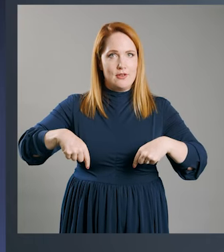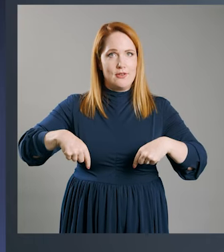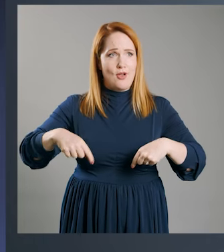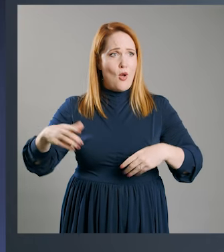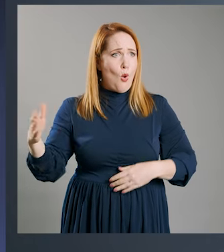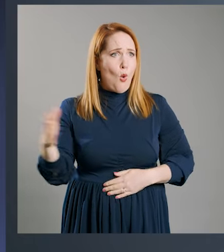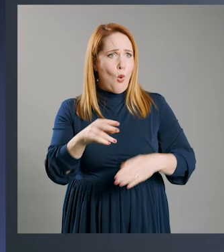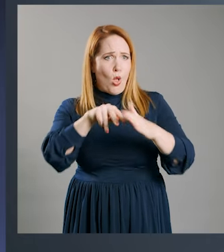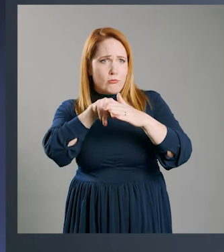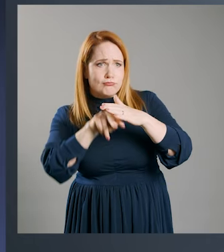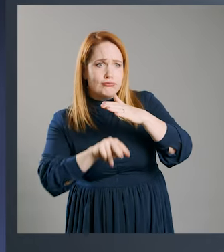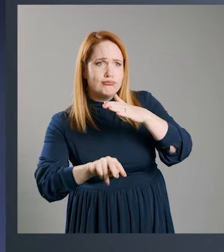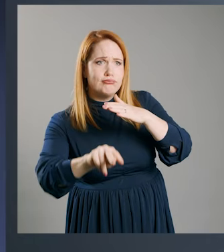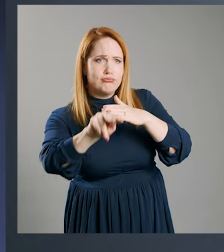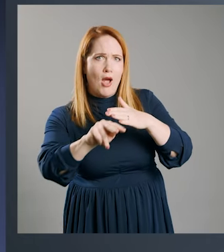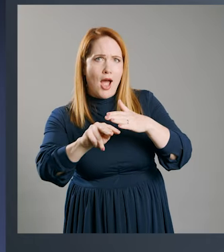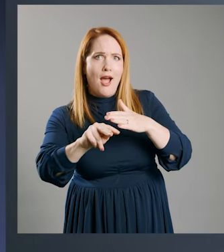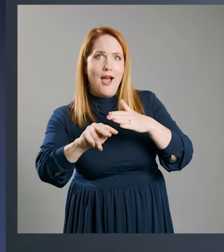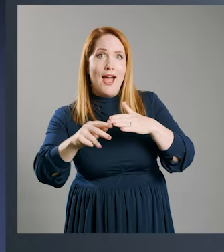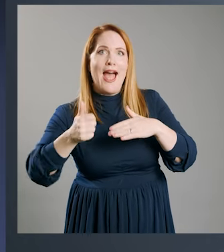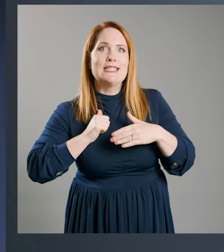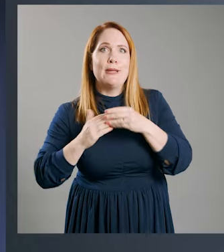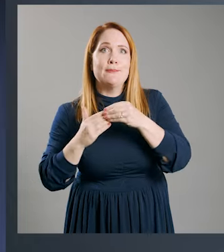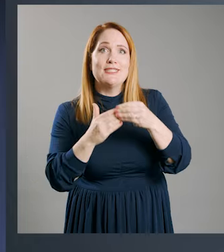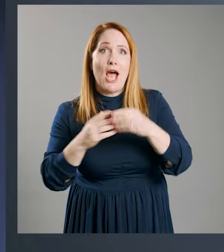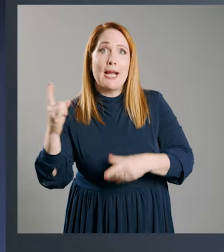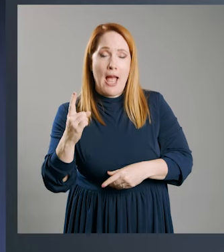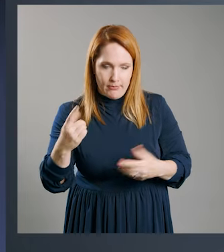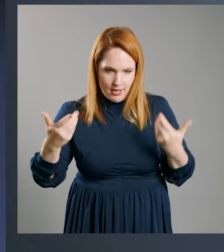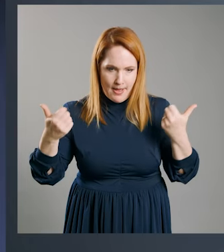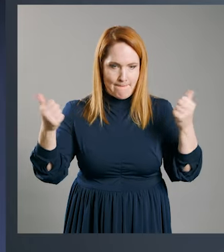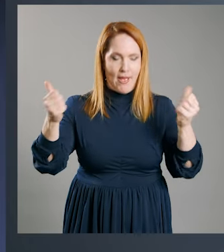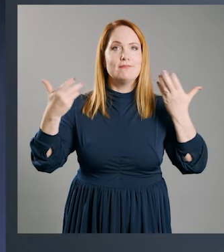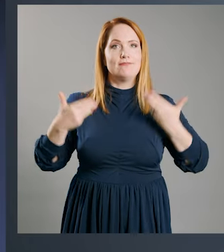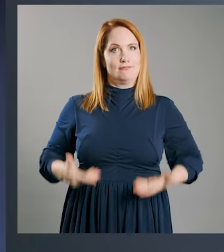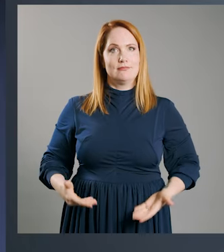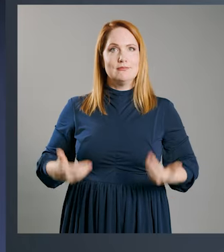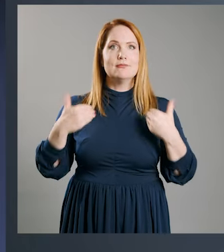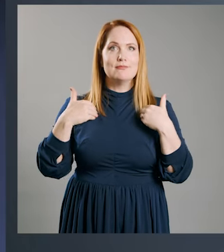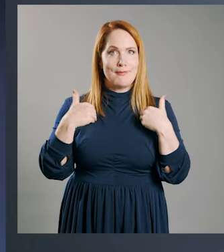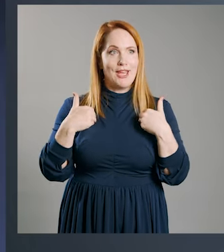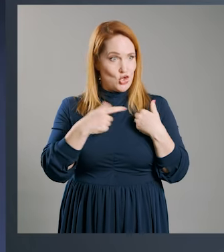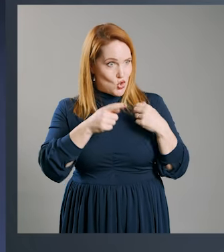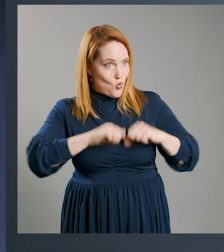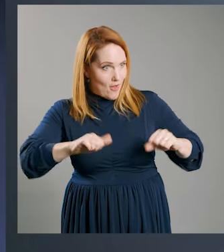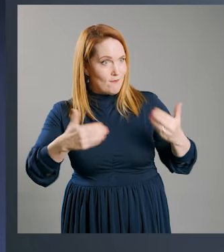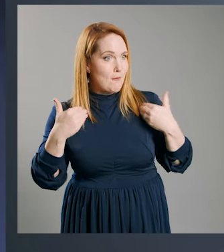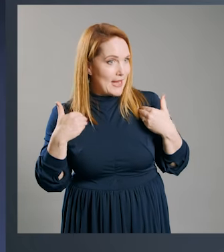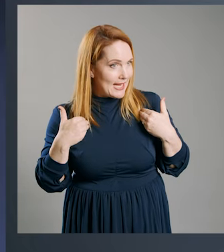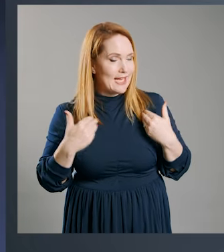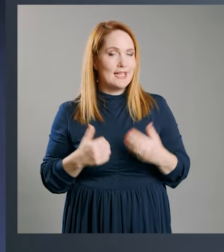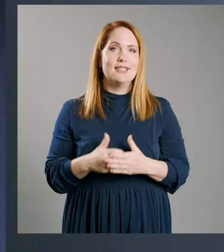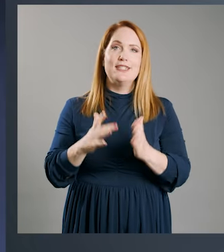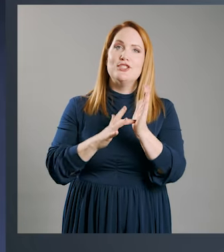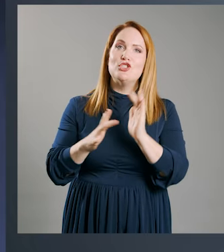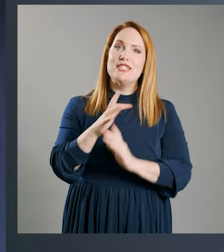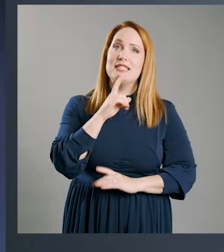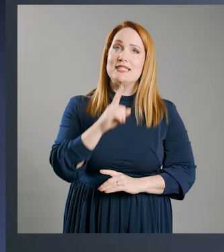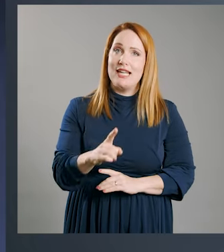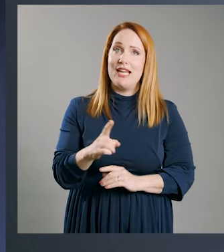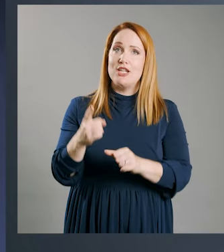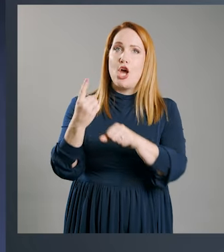the fulfillment of all the messianic prophecies. I'm the one that you've all been waiting for. And Jesus said,